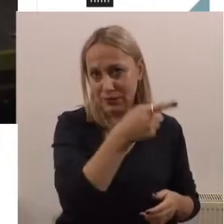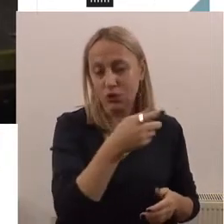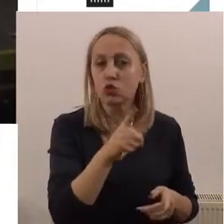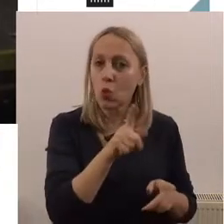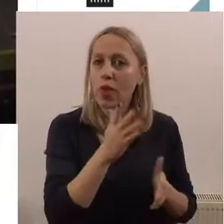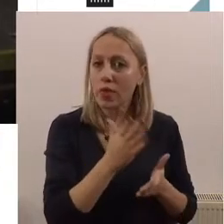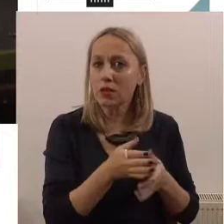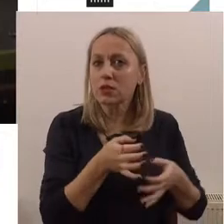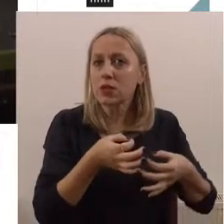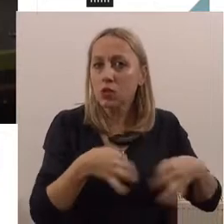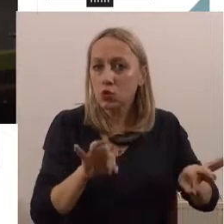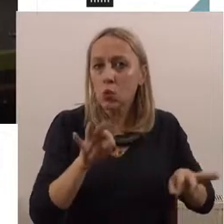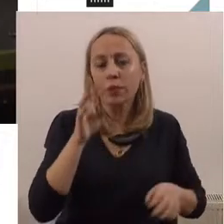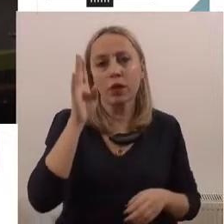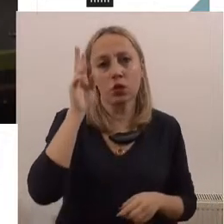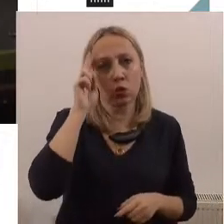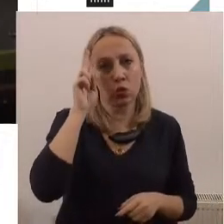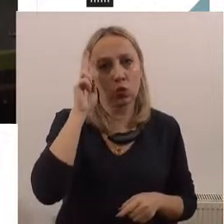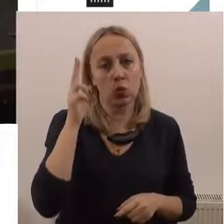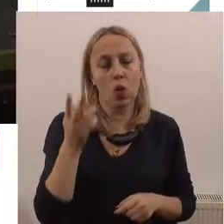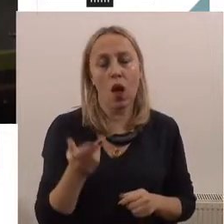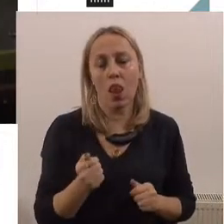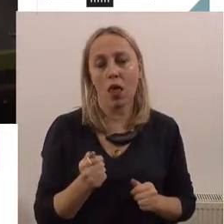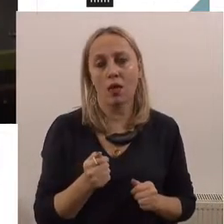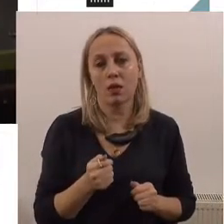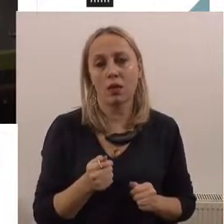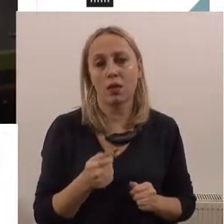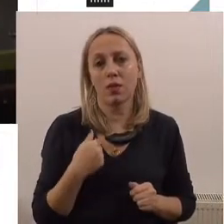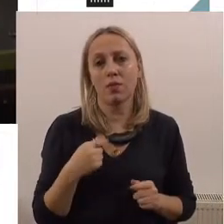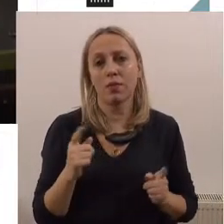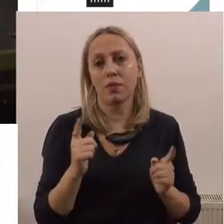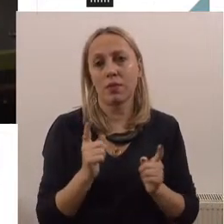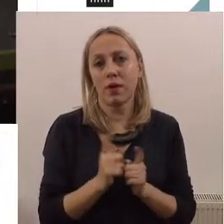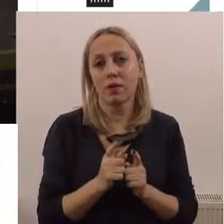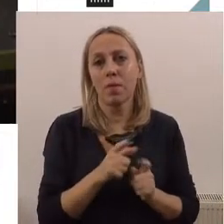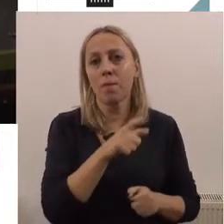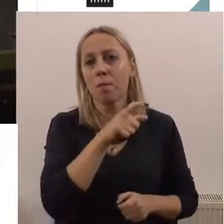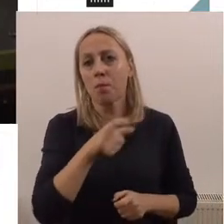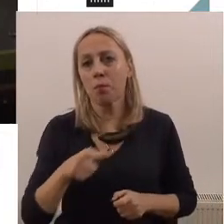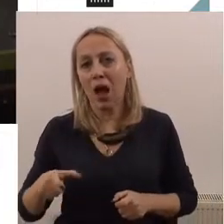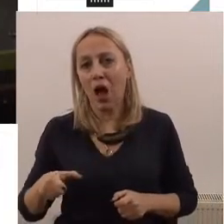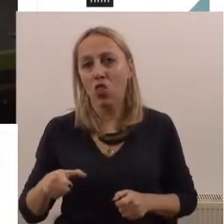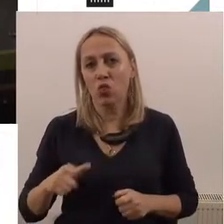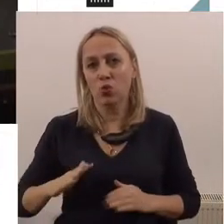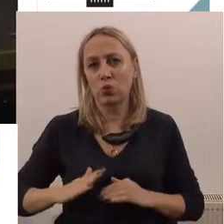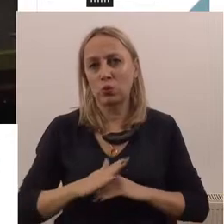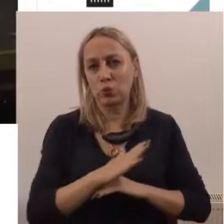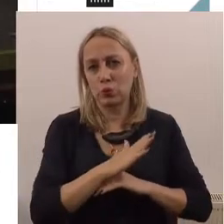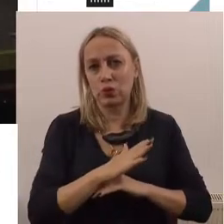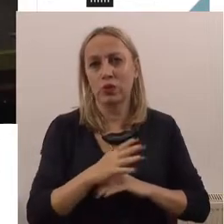in the residence is the accessible to me toilet.